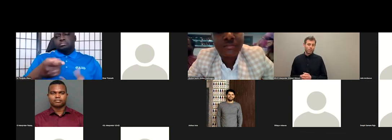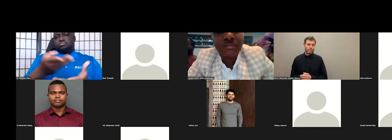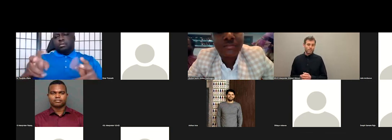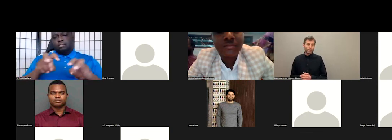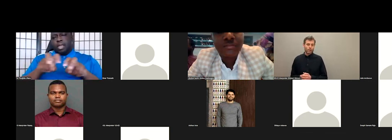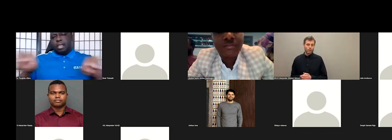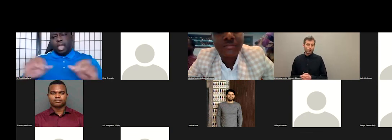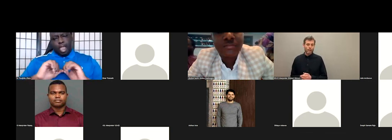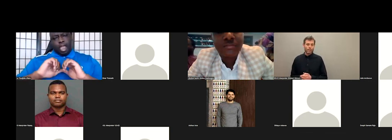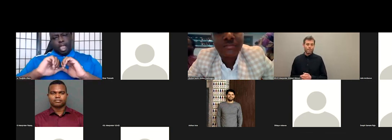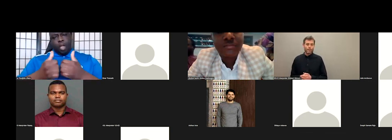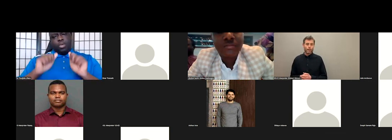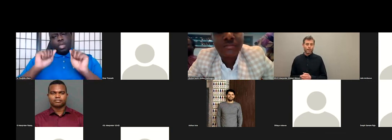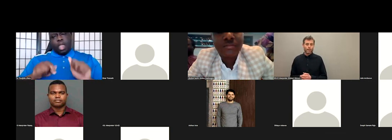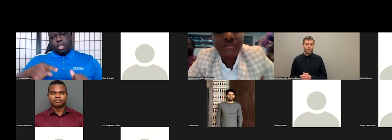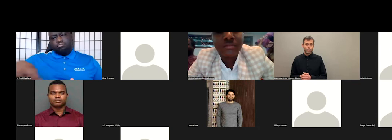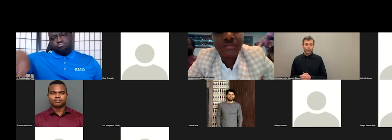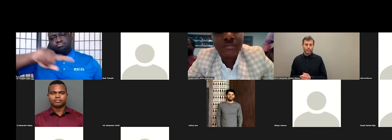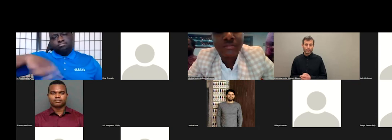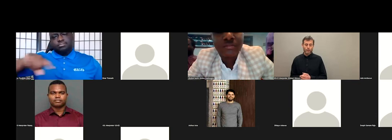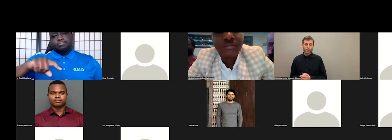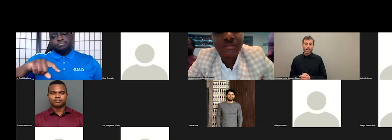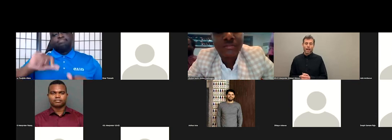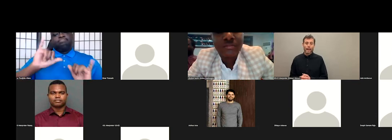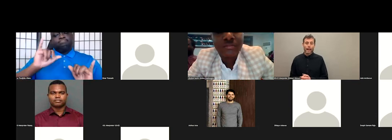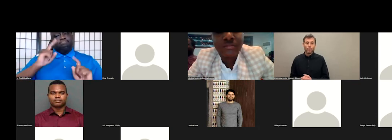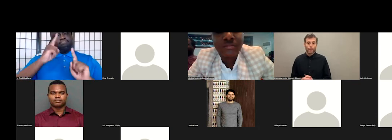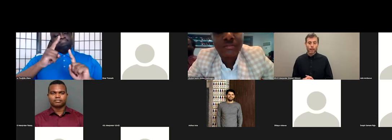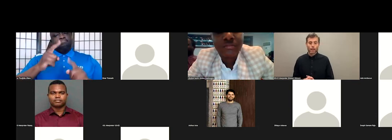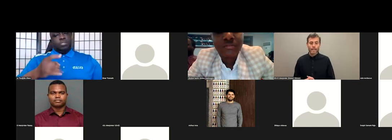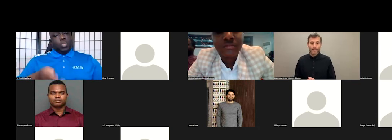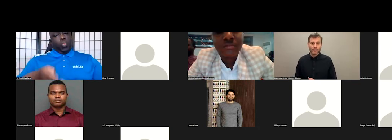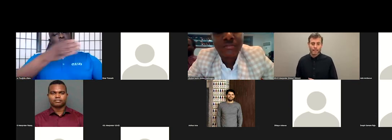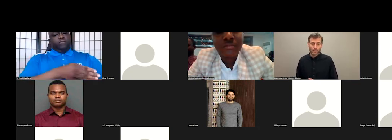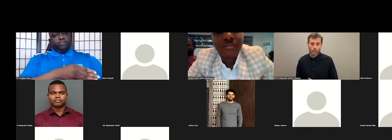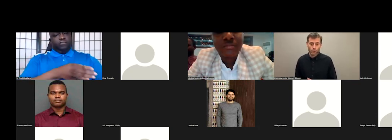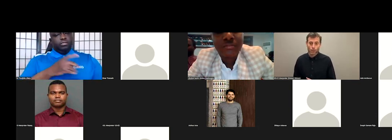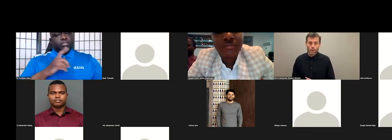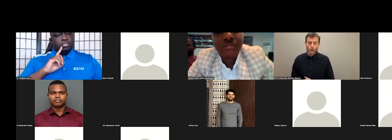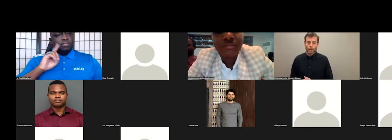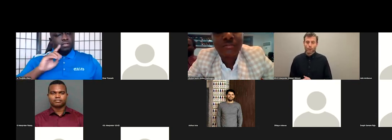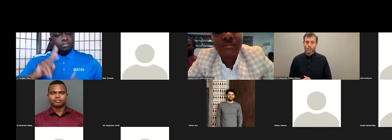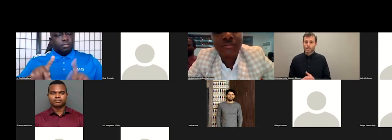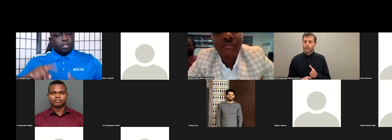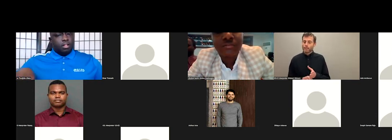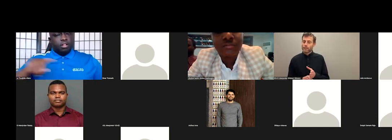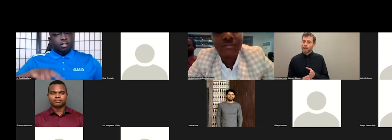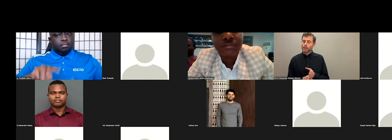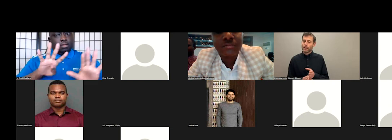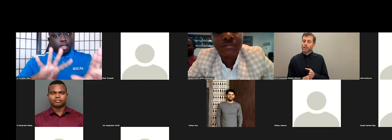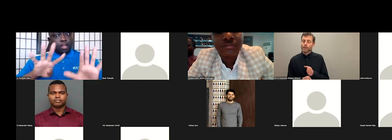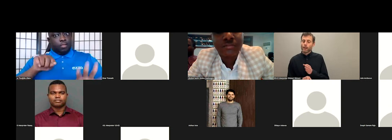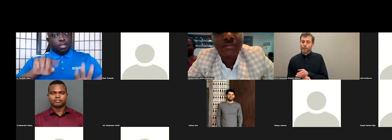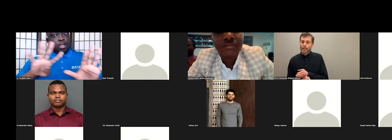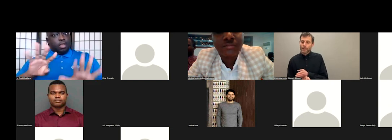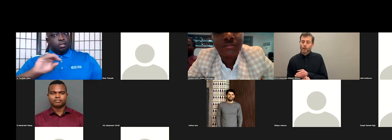sure that there is inclusion and that people are being communicated and how people are tackling this issue? Because this needs to be done at